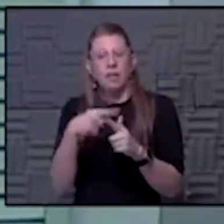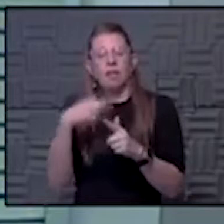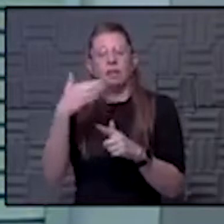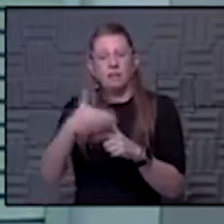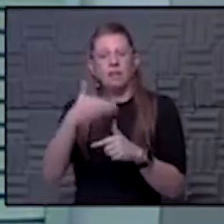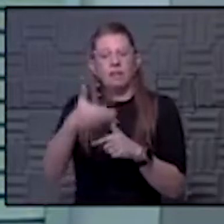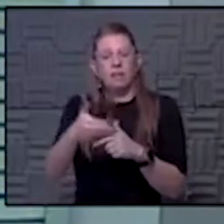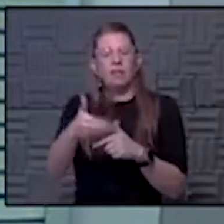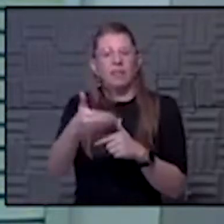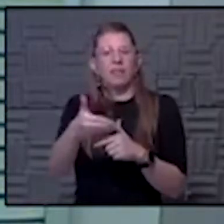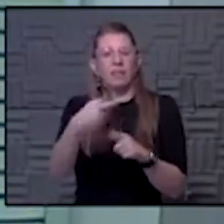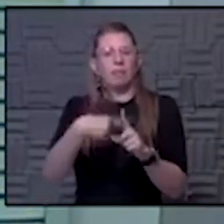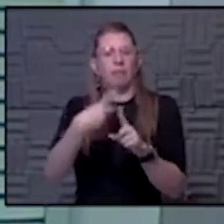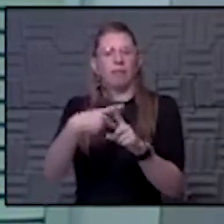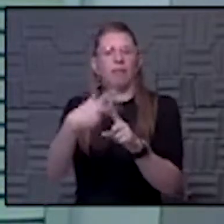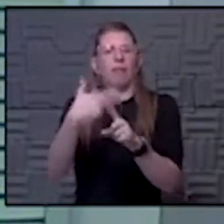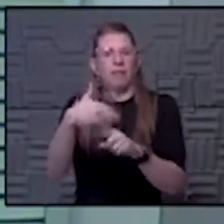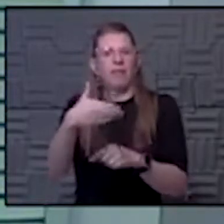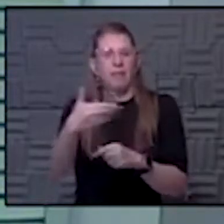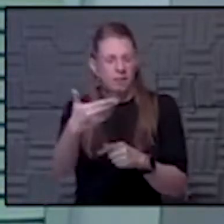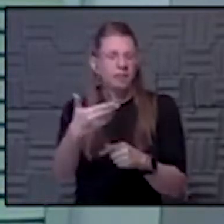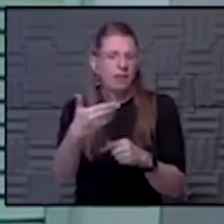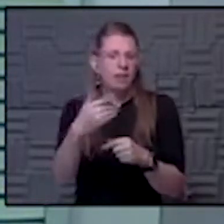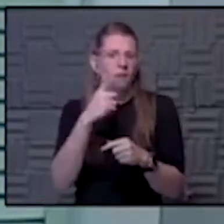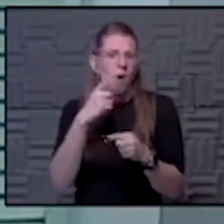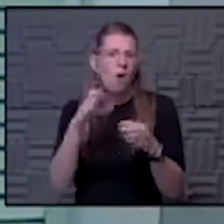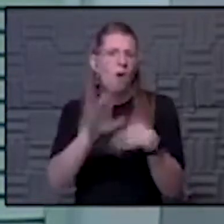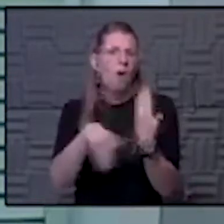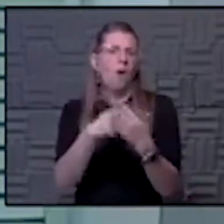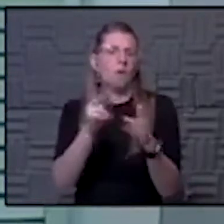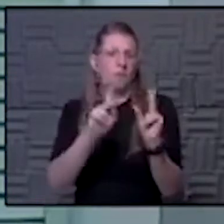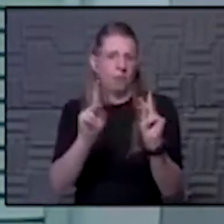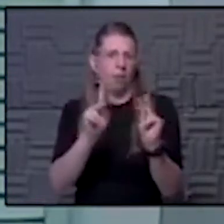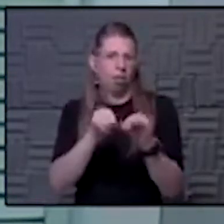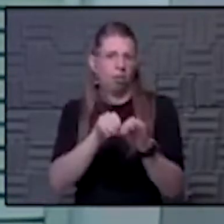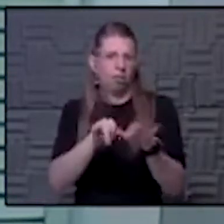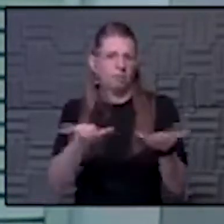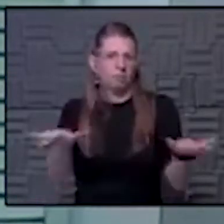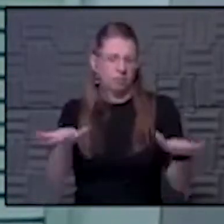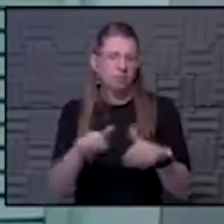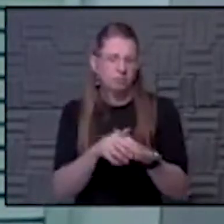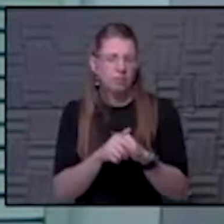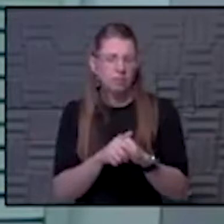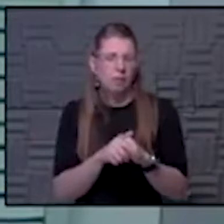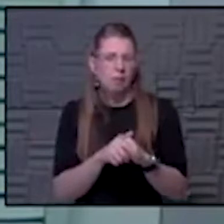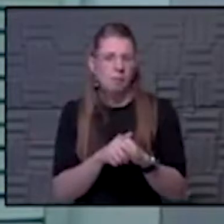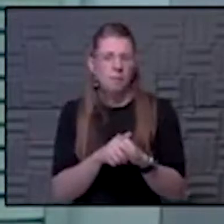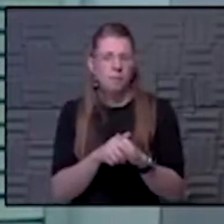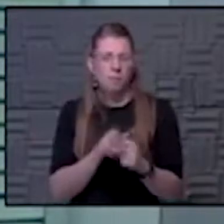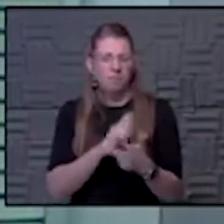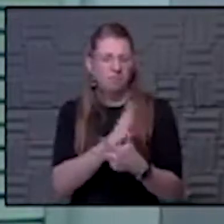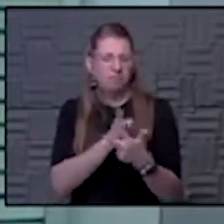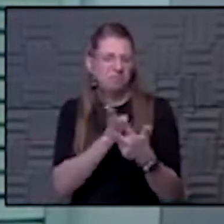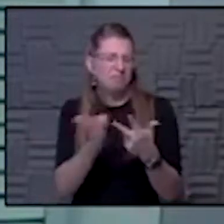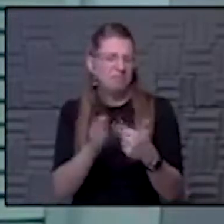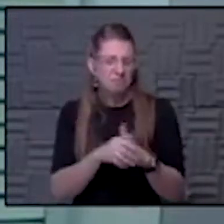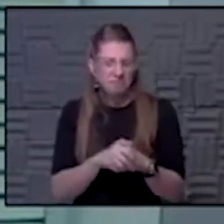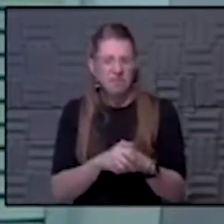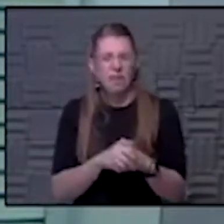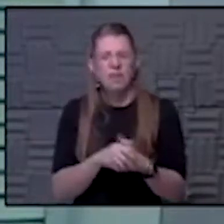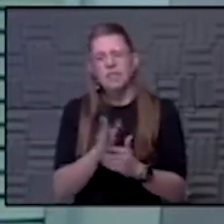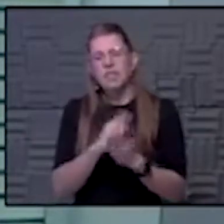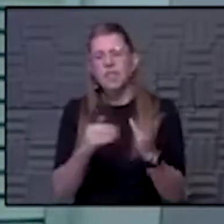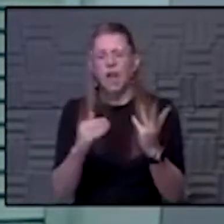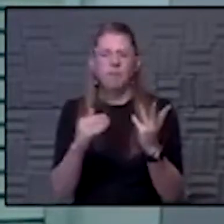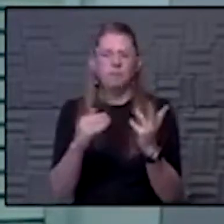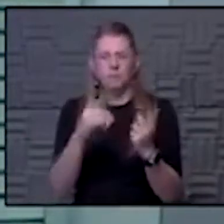time to really fully distribute to all the people that cascade through the various priority groups. And there's always a little controversy with